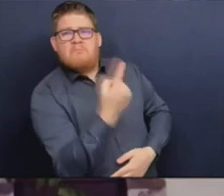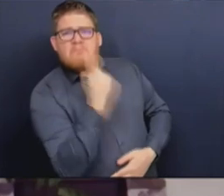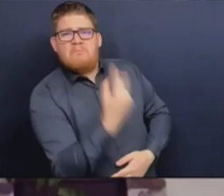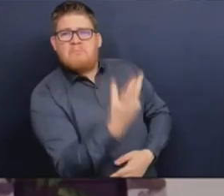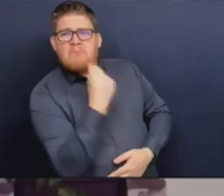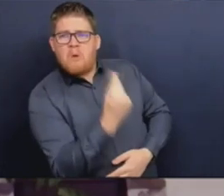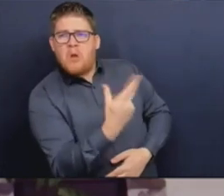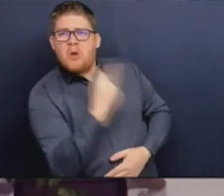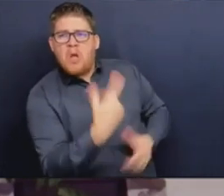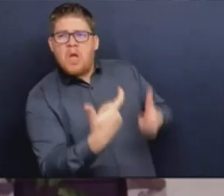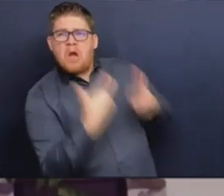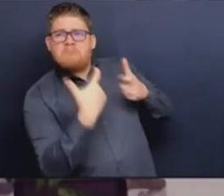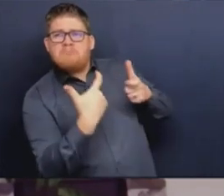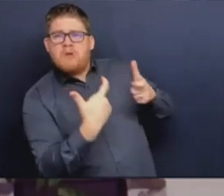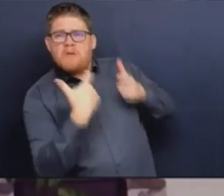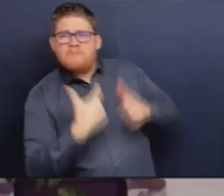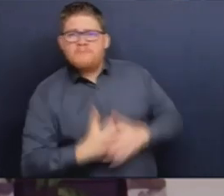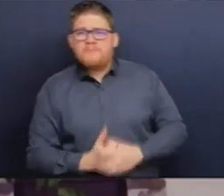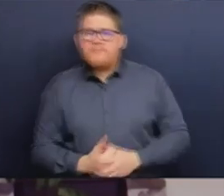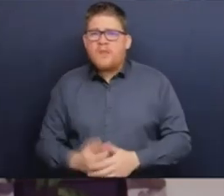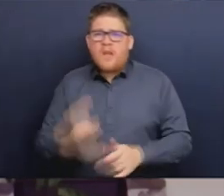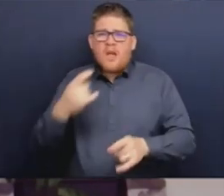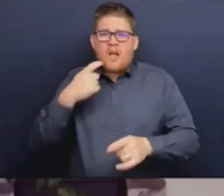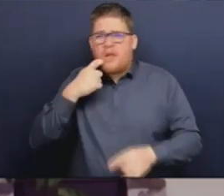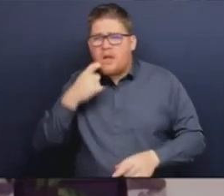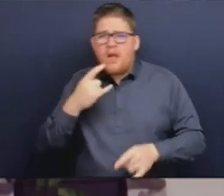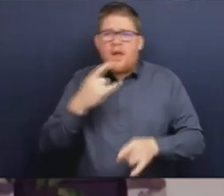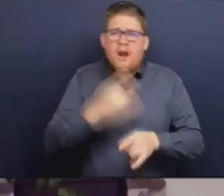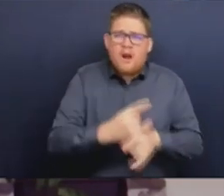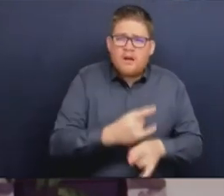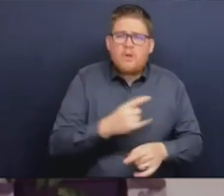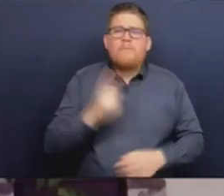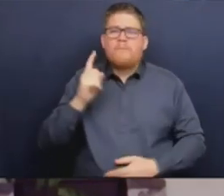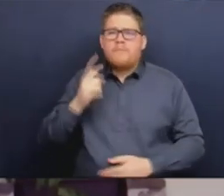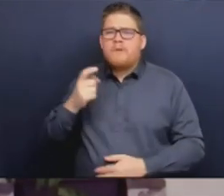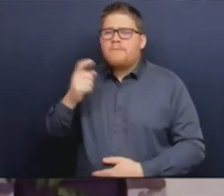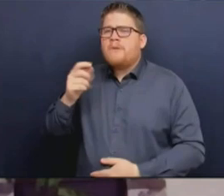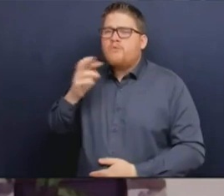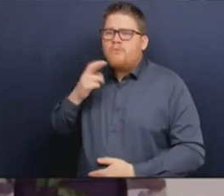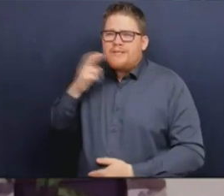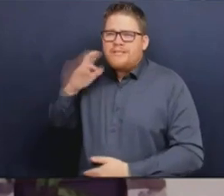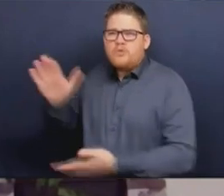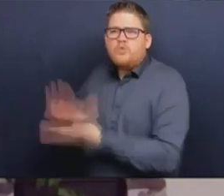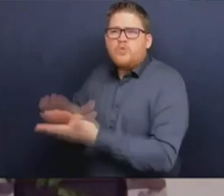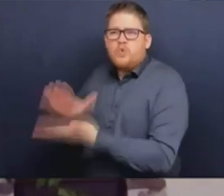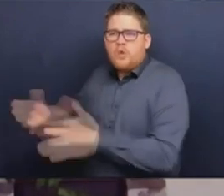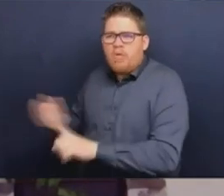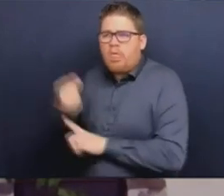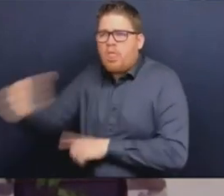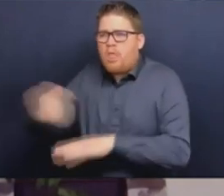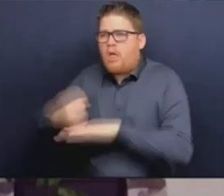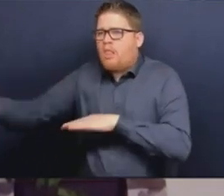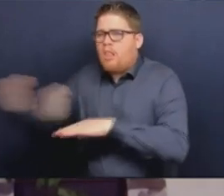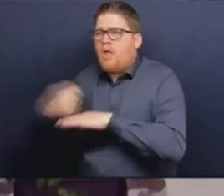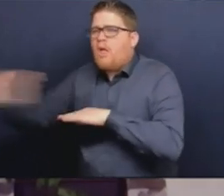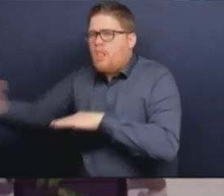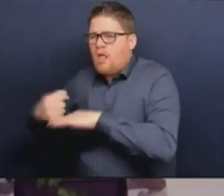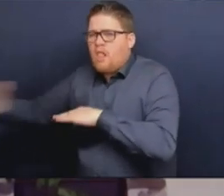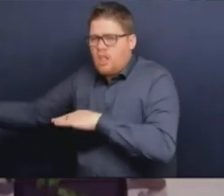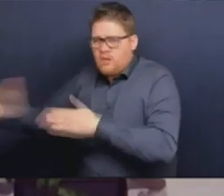light again in the announcements now of our lost children. And we're overrepresented as